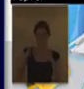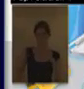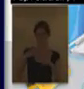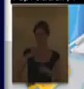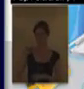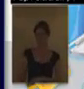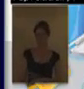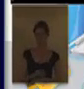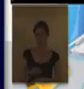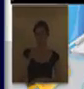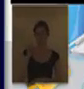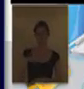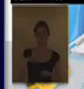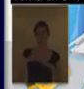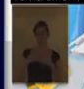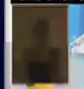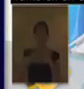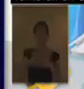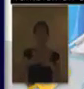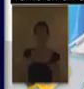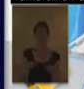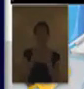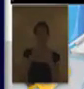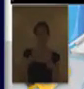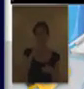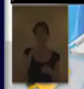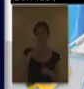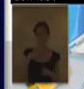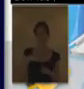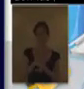replay, play, etc. Then we also have a hi-fi,